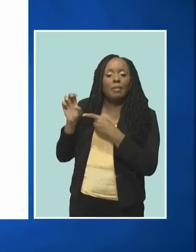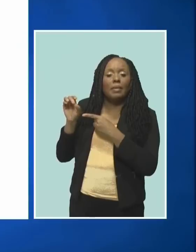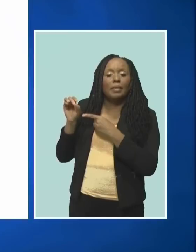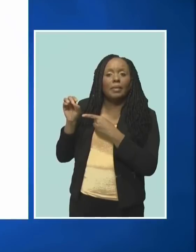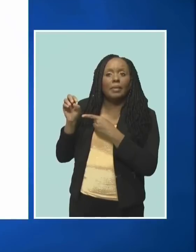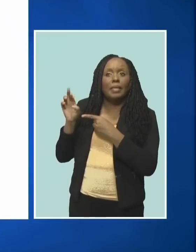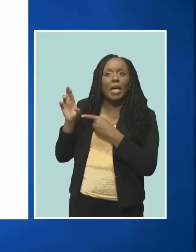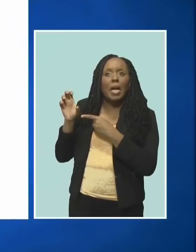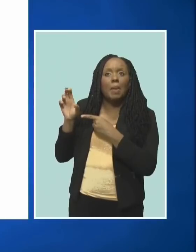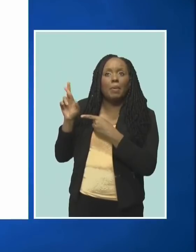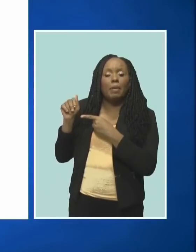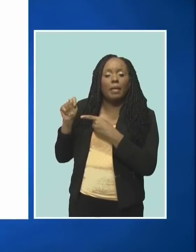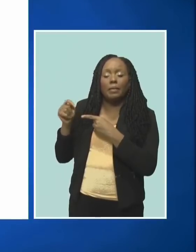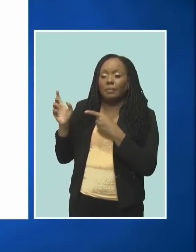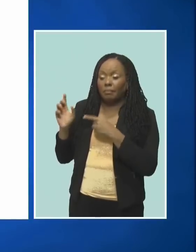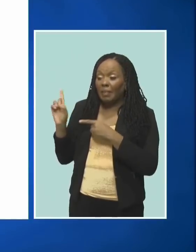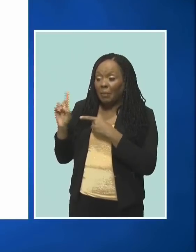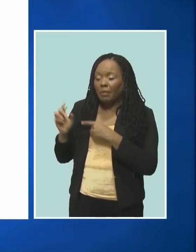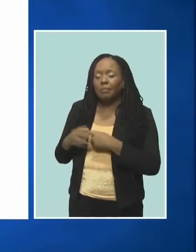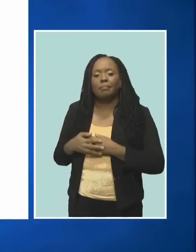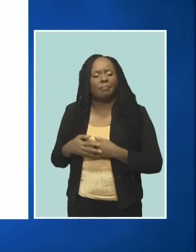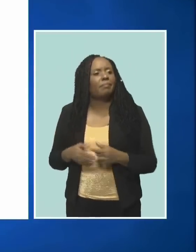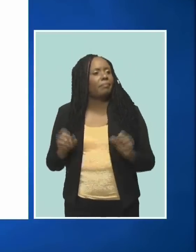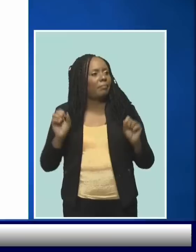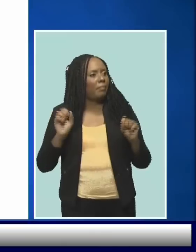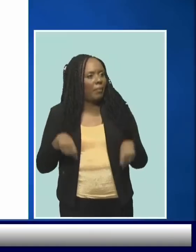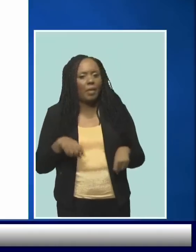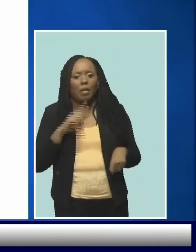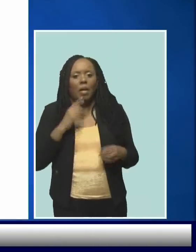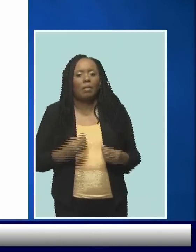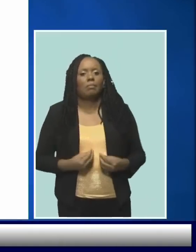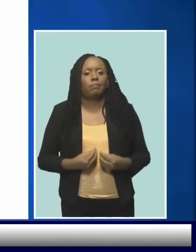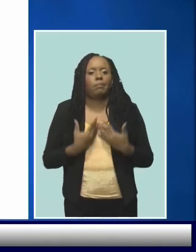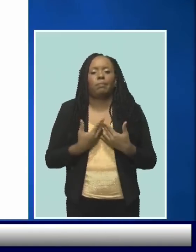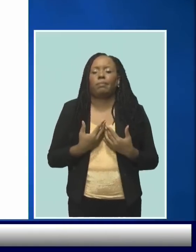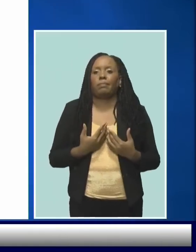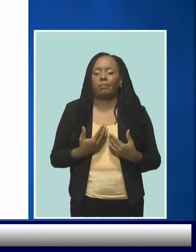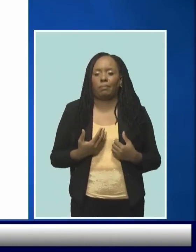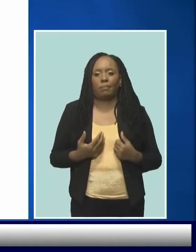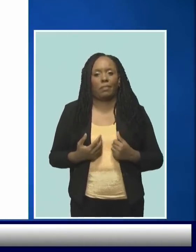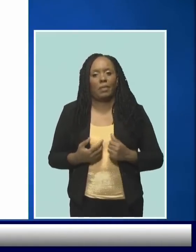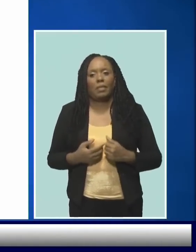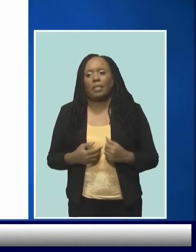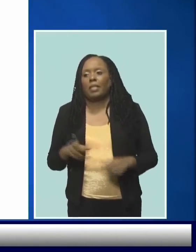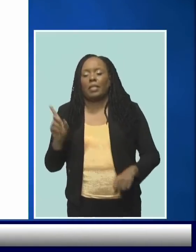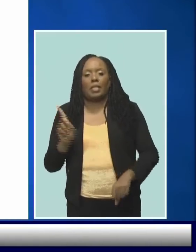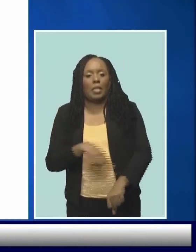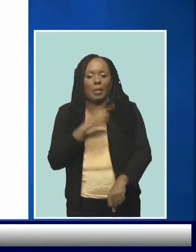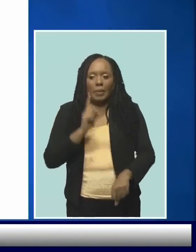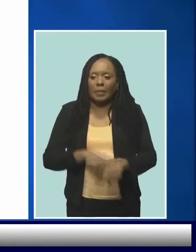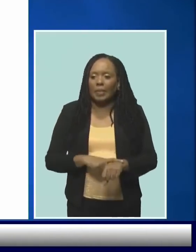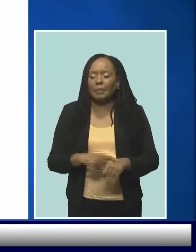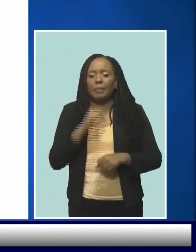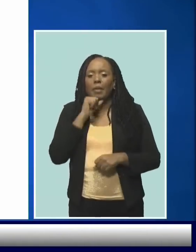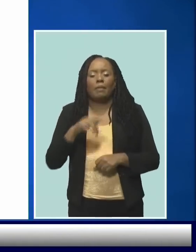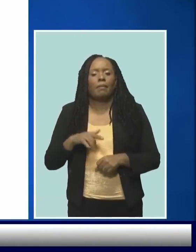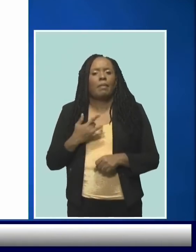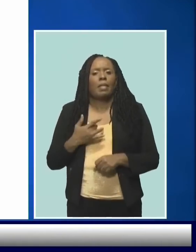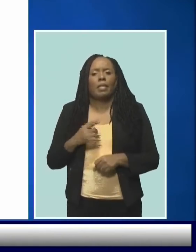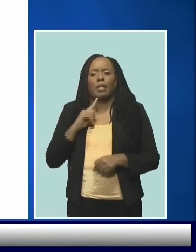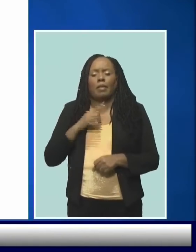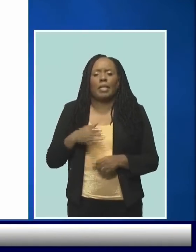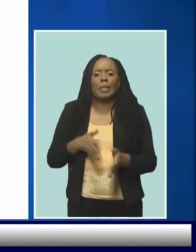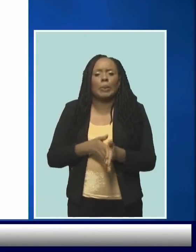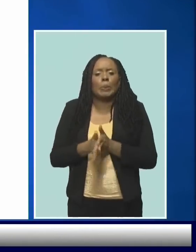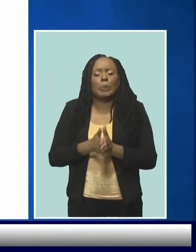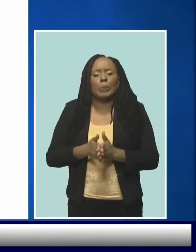Yeah, but I think that we all agree the Democratic Party is energized in a way that it hasn't been for a long time. It's difficult to say that